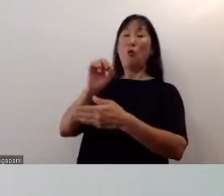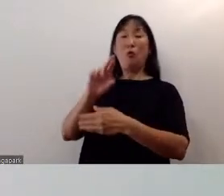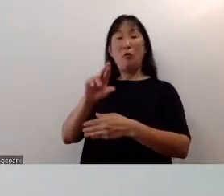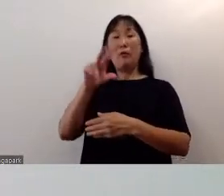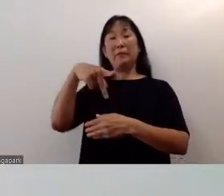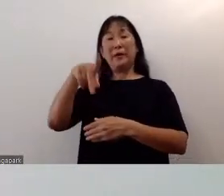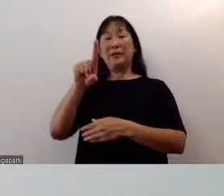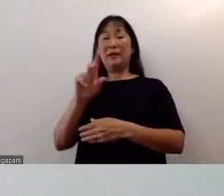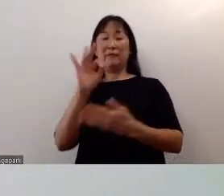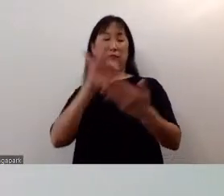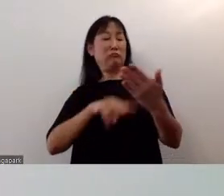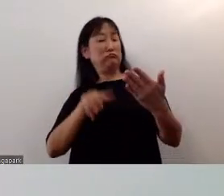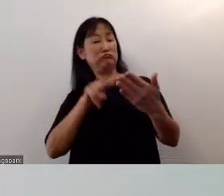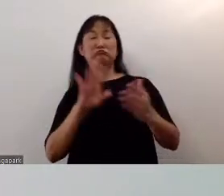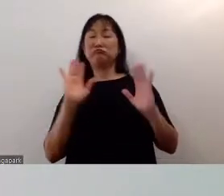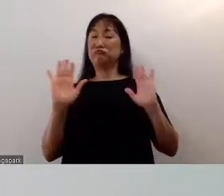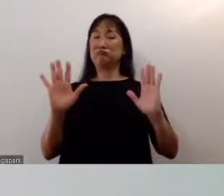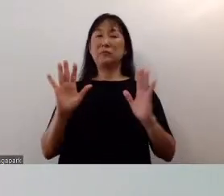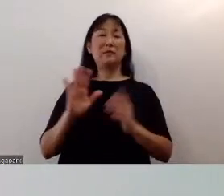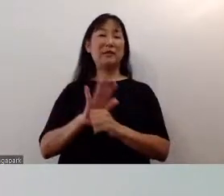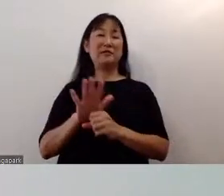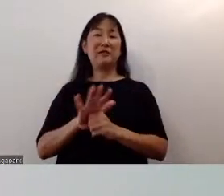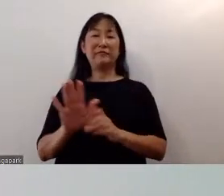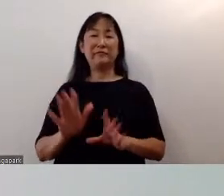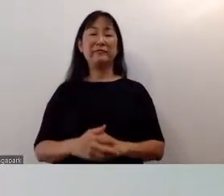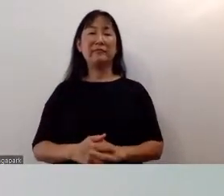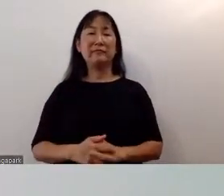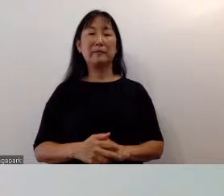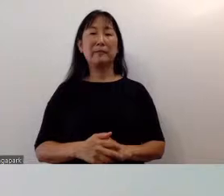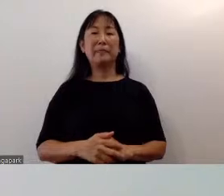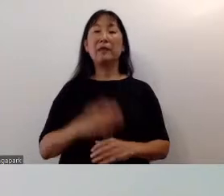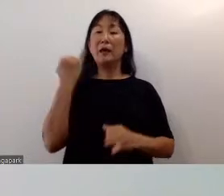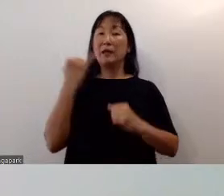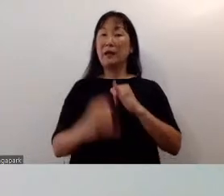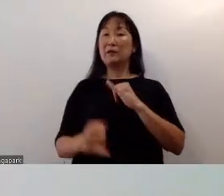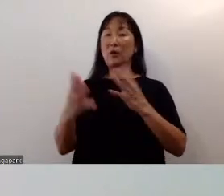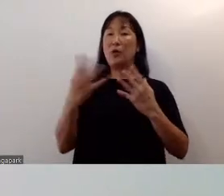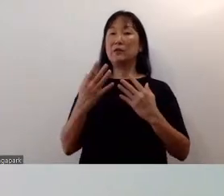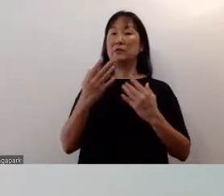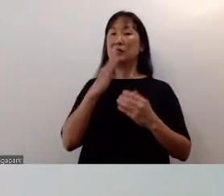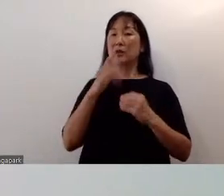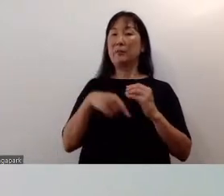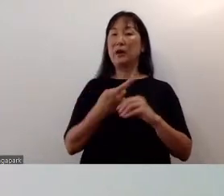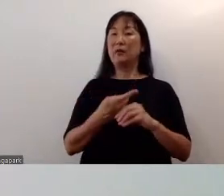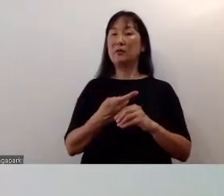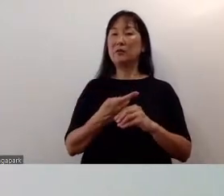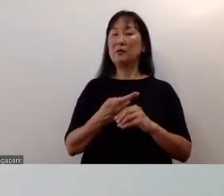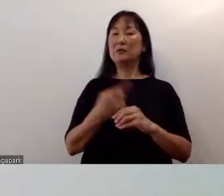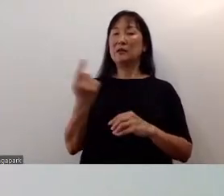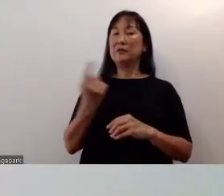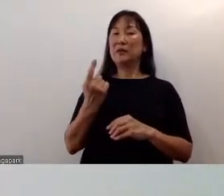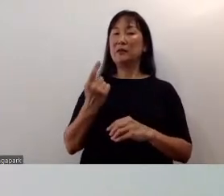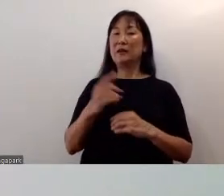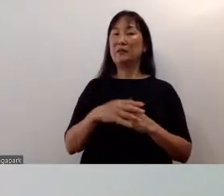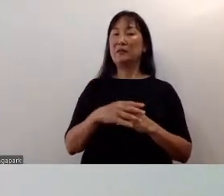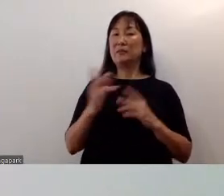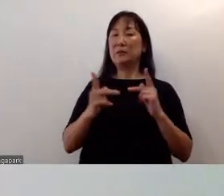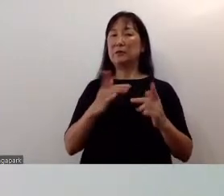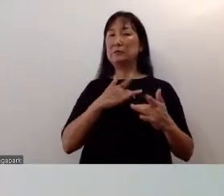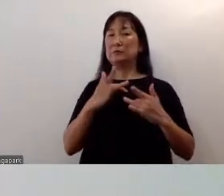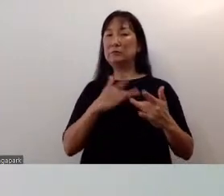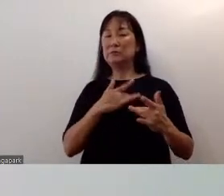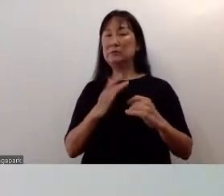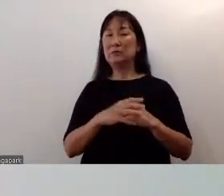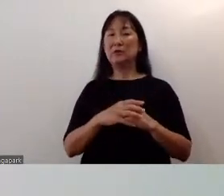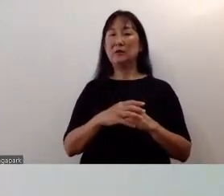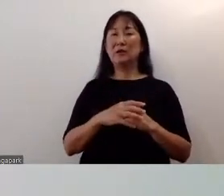on and so forth. Lastly, I want to touch on something that came out a couple days ago that has brought up a lot of questions. The DOE even told me this morning they